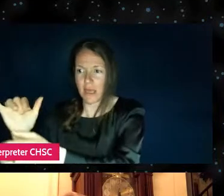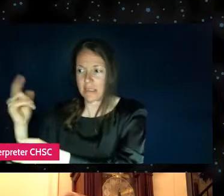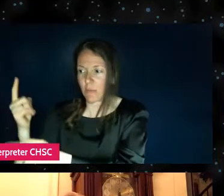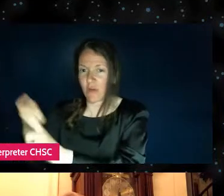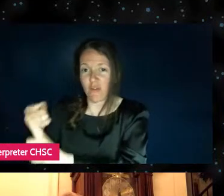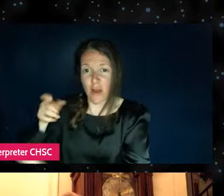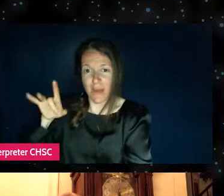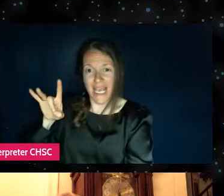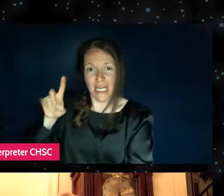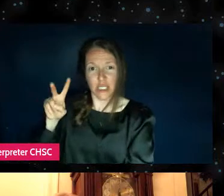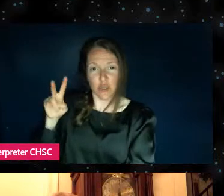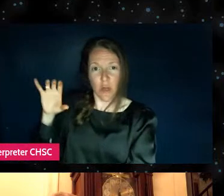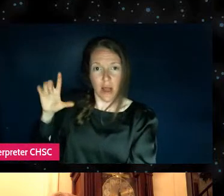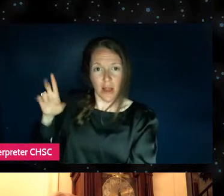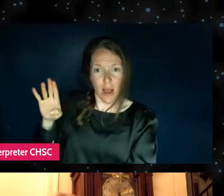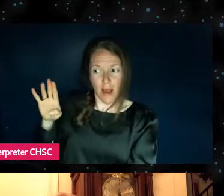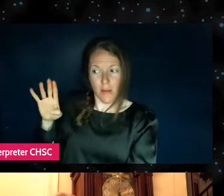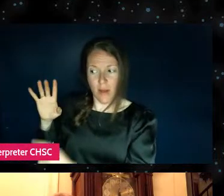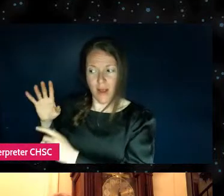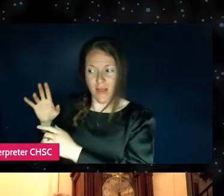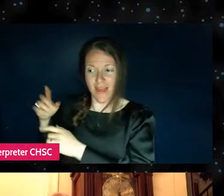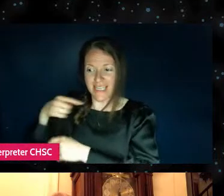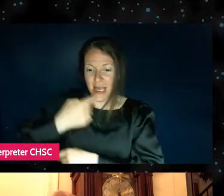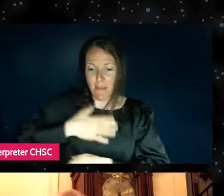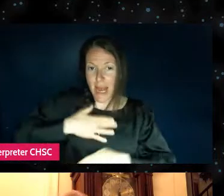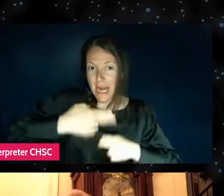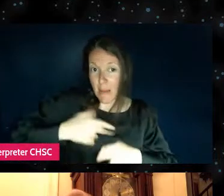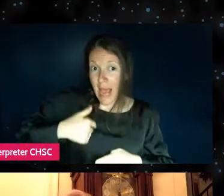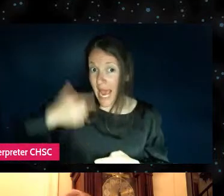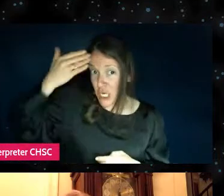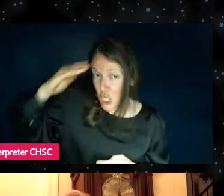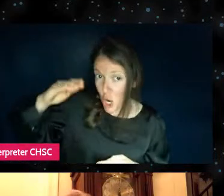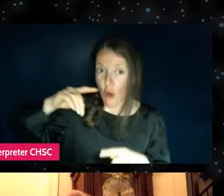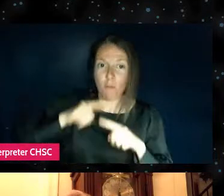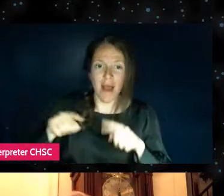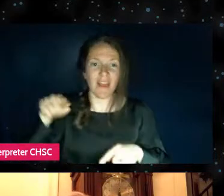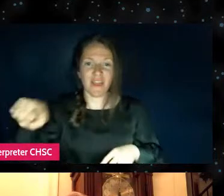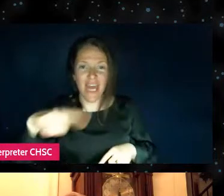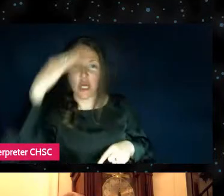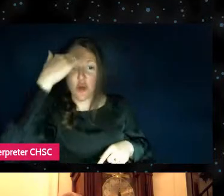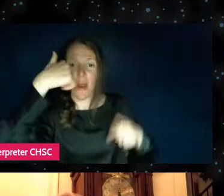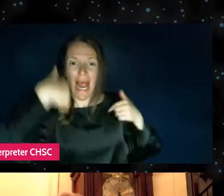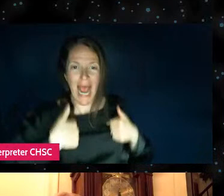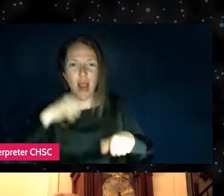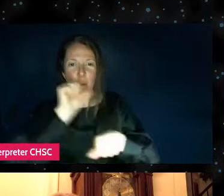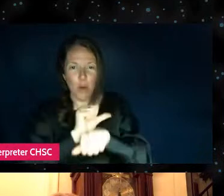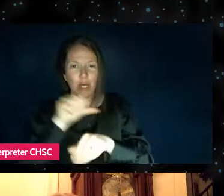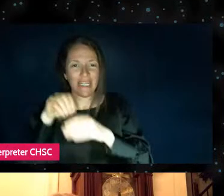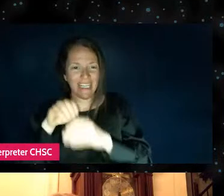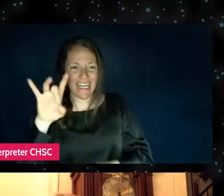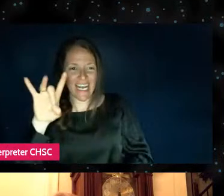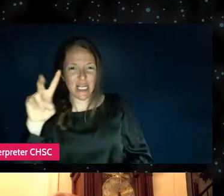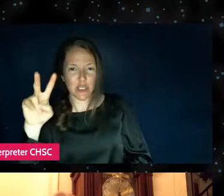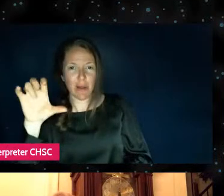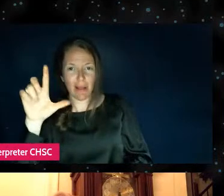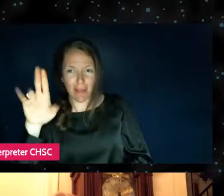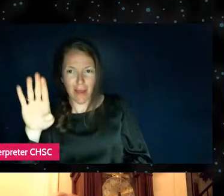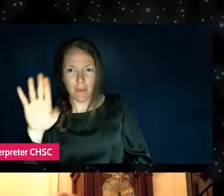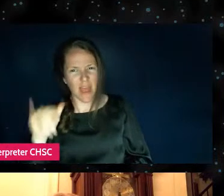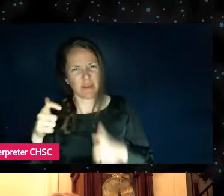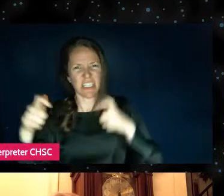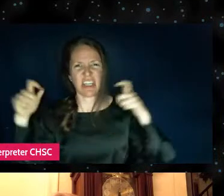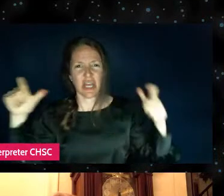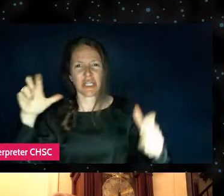Club that I did not know, but knew I worked at the 82 Club, which was a large club in New